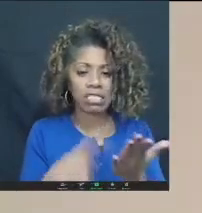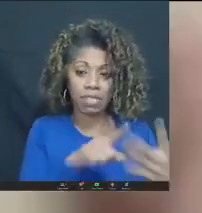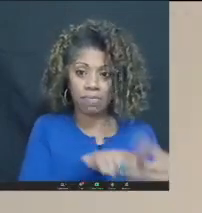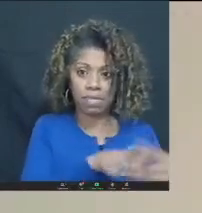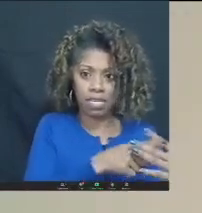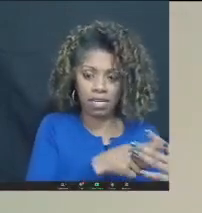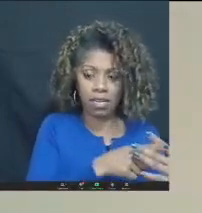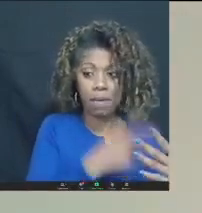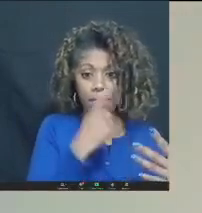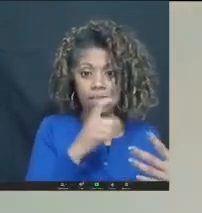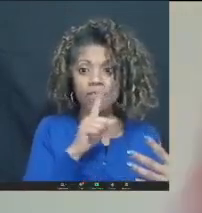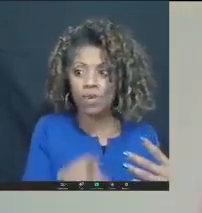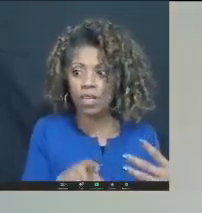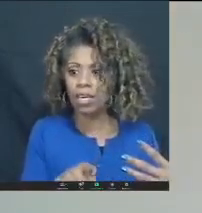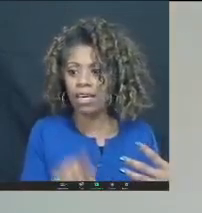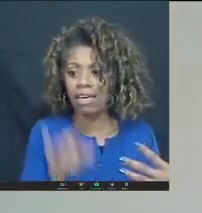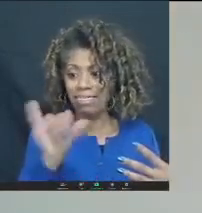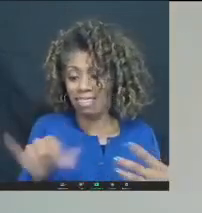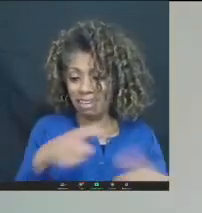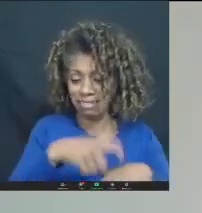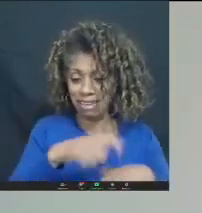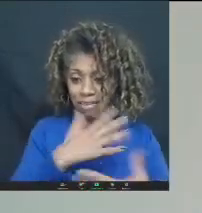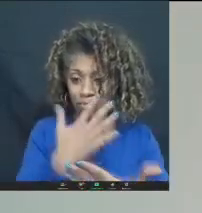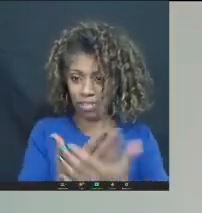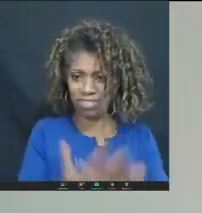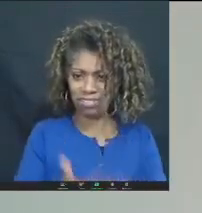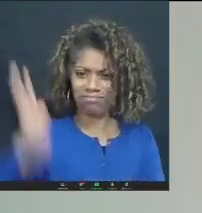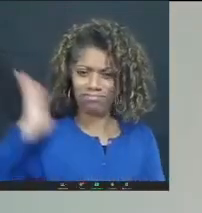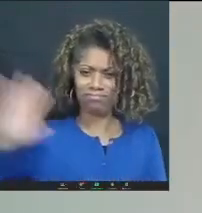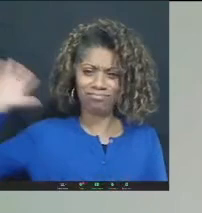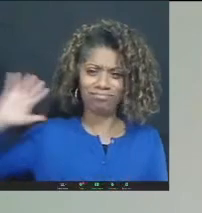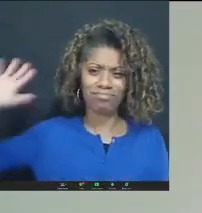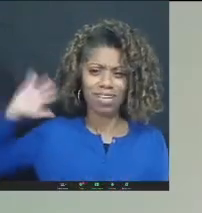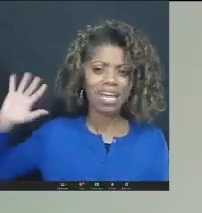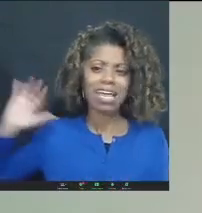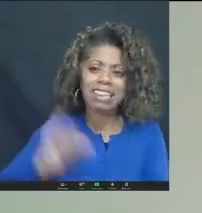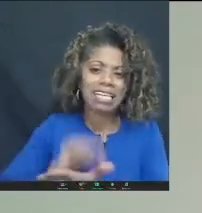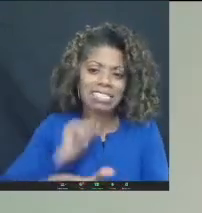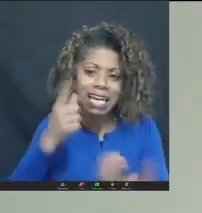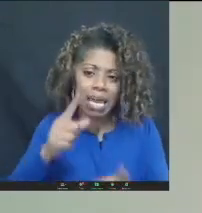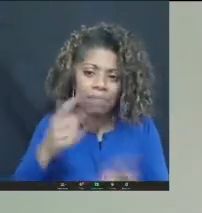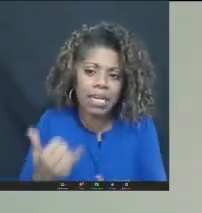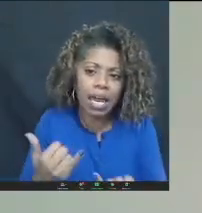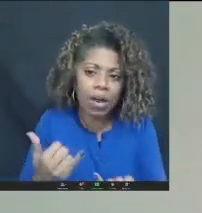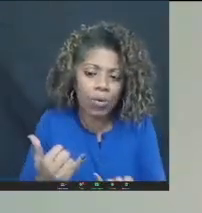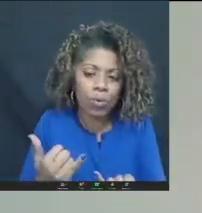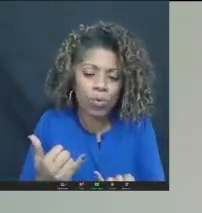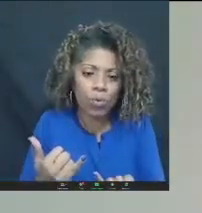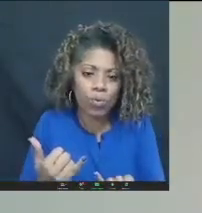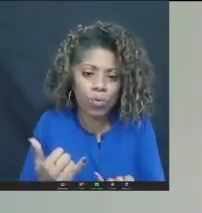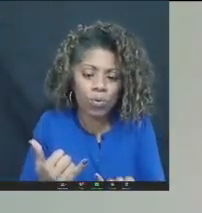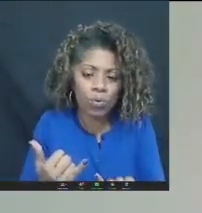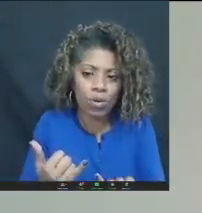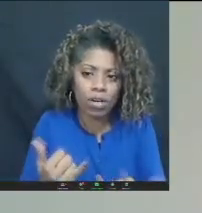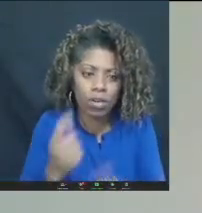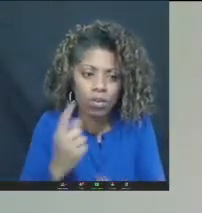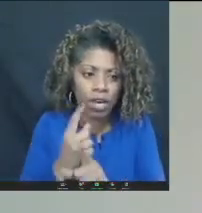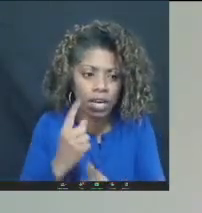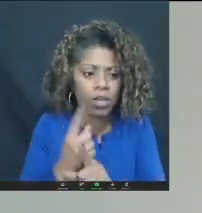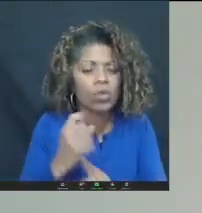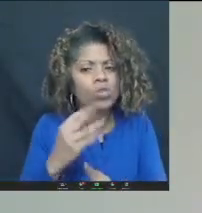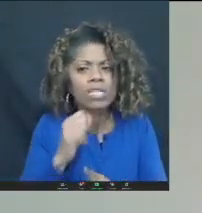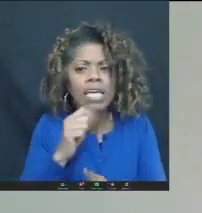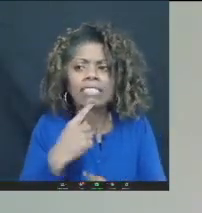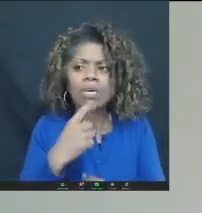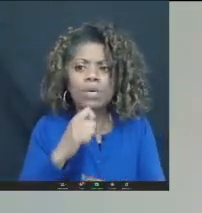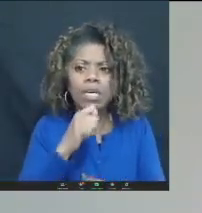grown up and done other things, right? And believe in other things and move people in a way that only folks who've come from those backgrounds can. And the reason why I'm emphasizing that specific